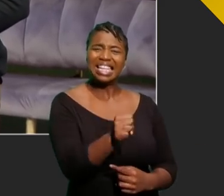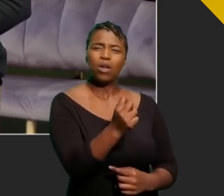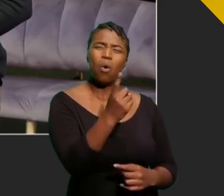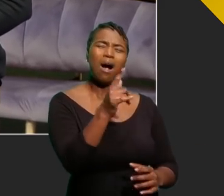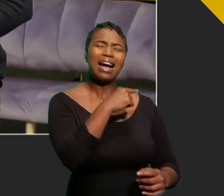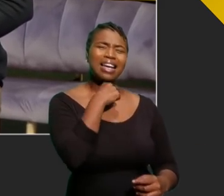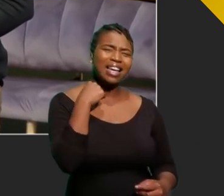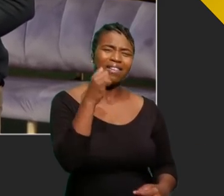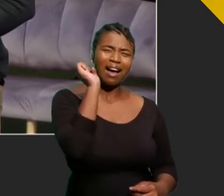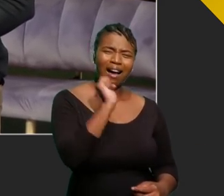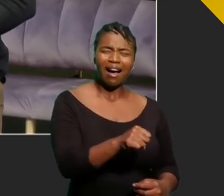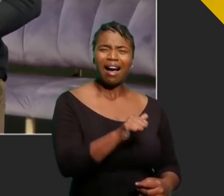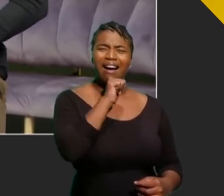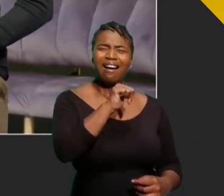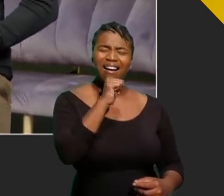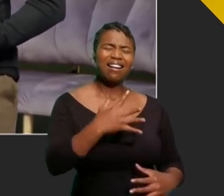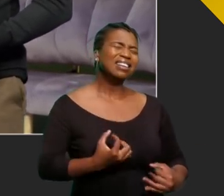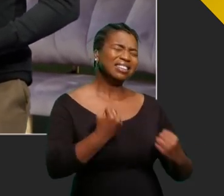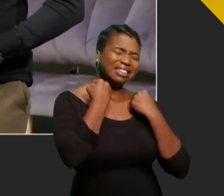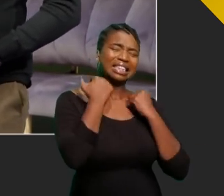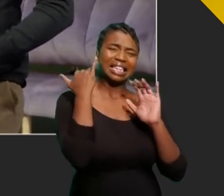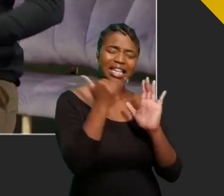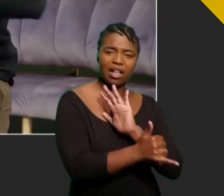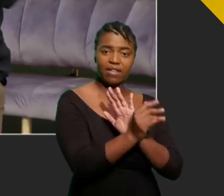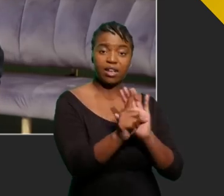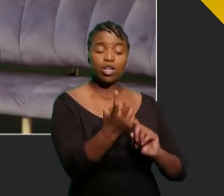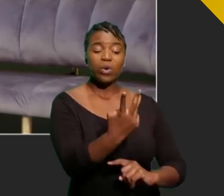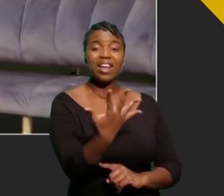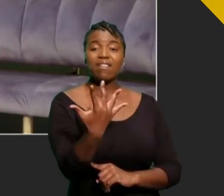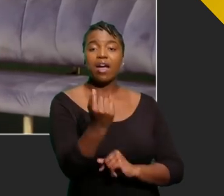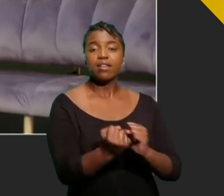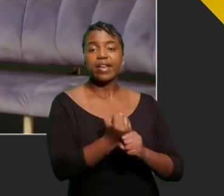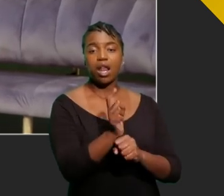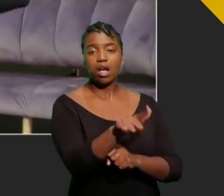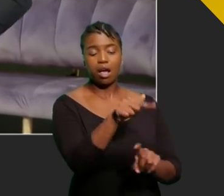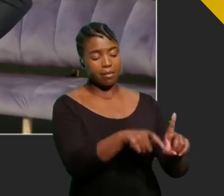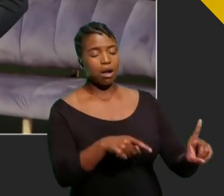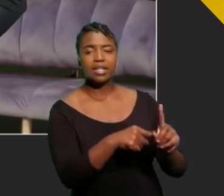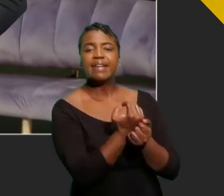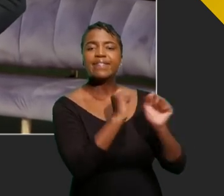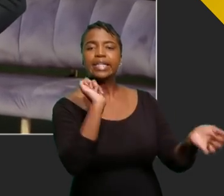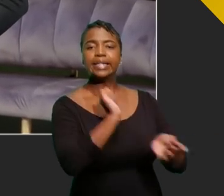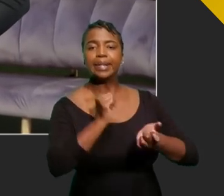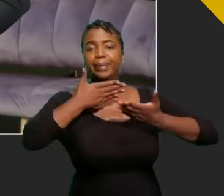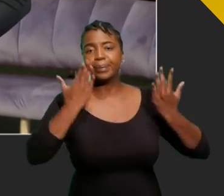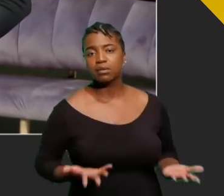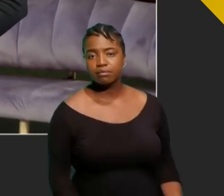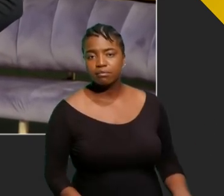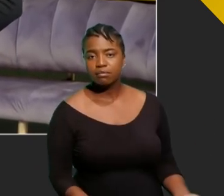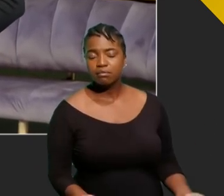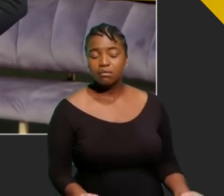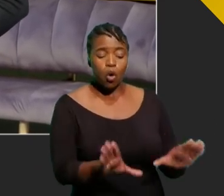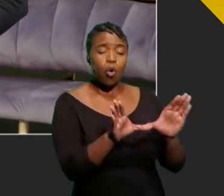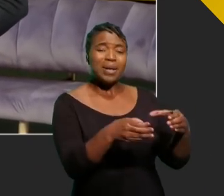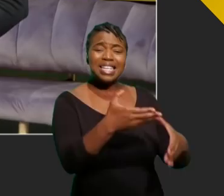mlaile, she covered herself with a blue plastic bag. Sure. We killed her. And 25 years later, he still has absolutely no justice. Now, that's